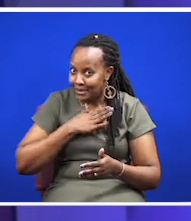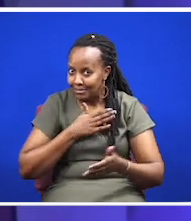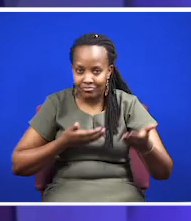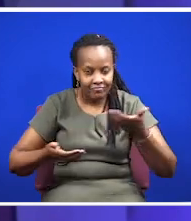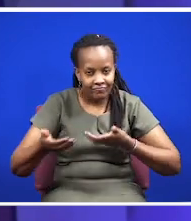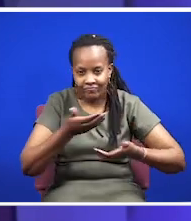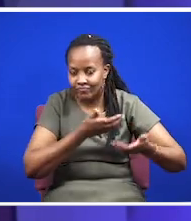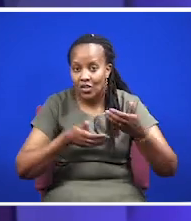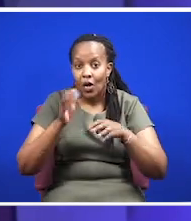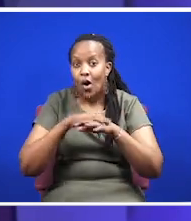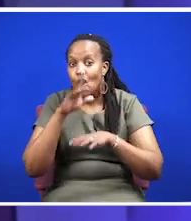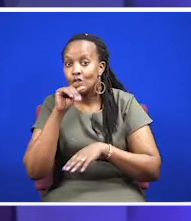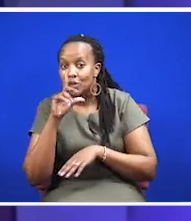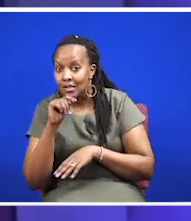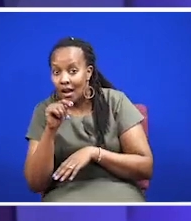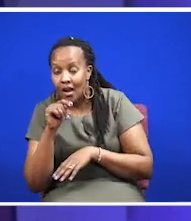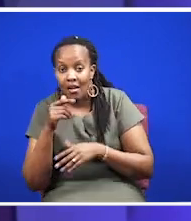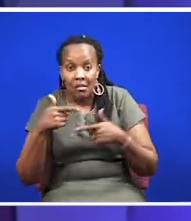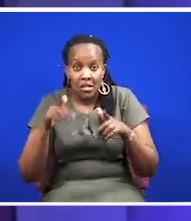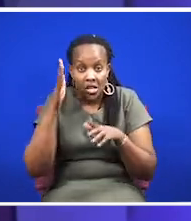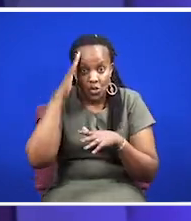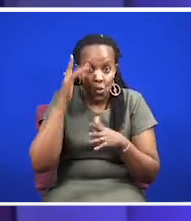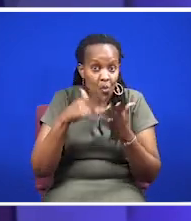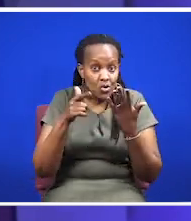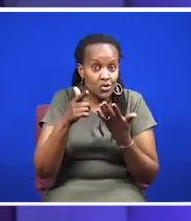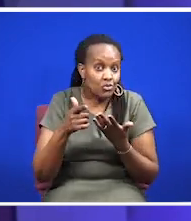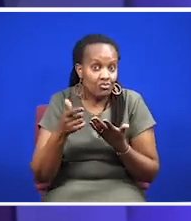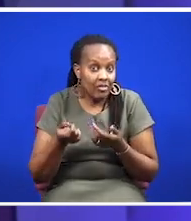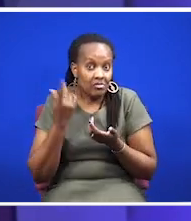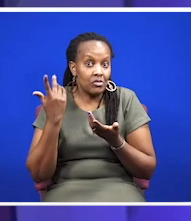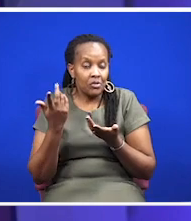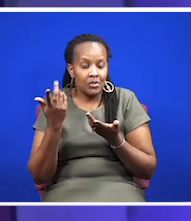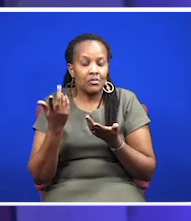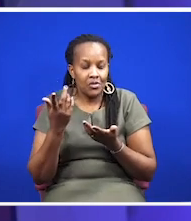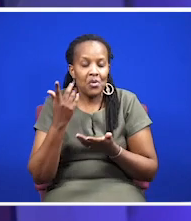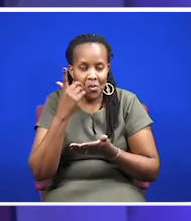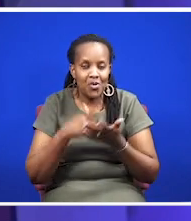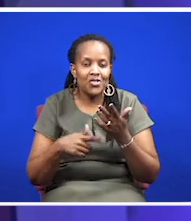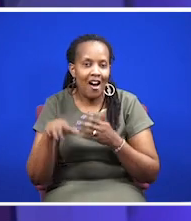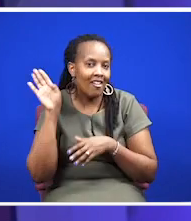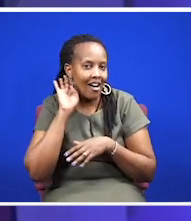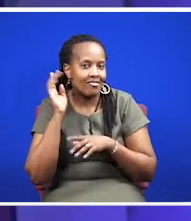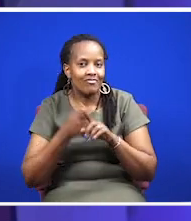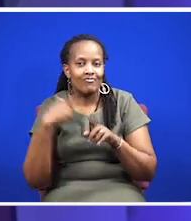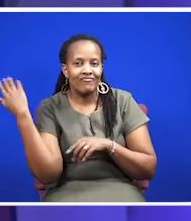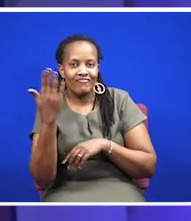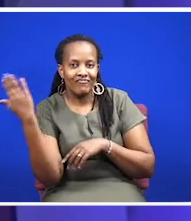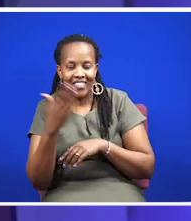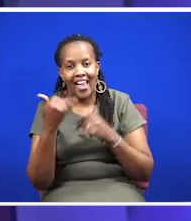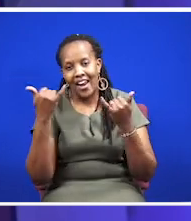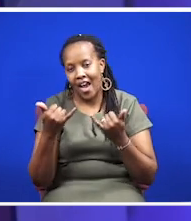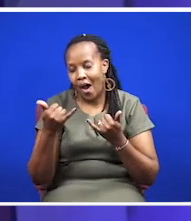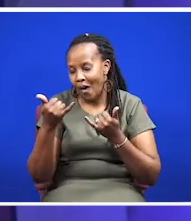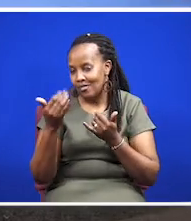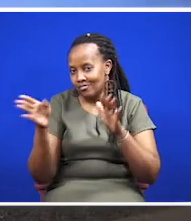us know what you hear from this sermon so that we can get to be encouraged from what you have heard from this sermon. And now, our Bishop,